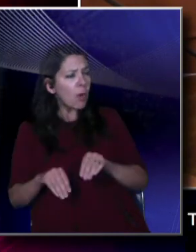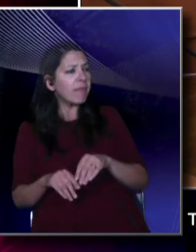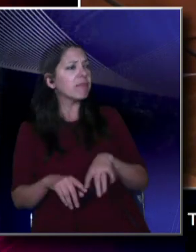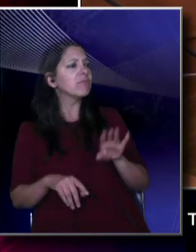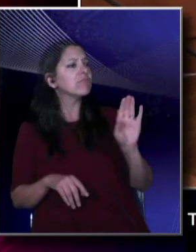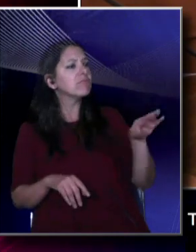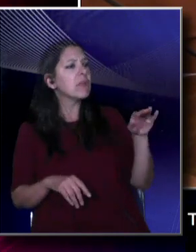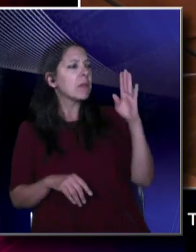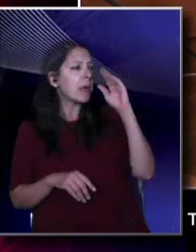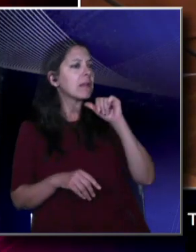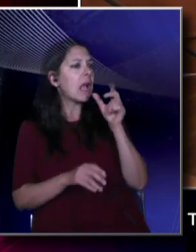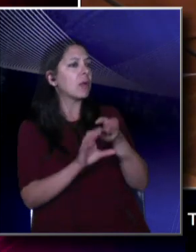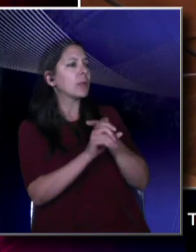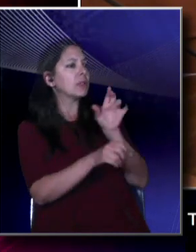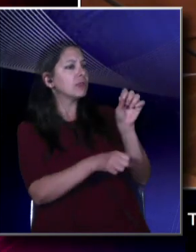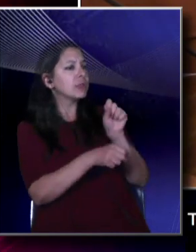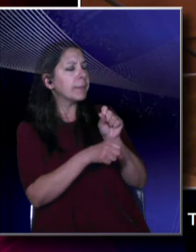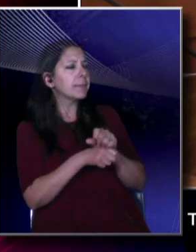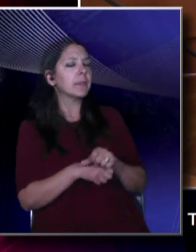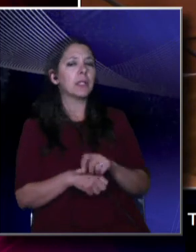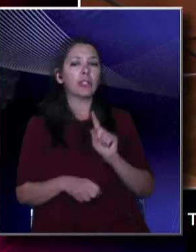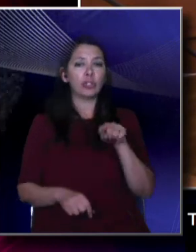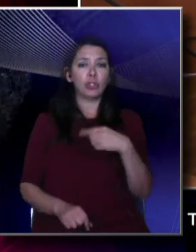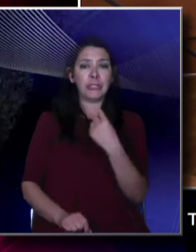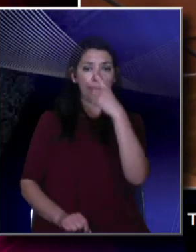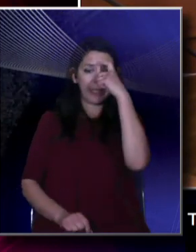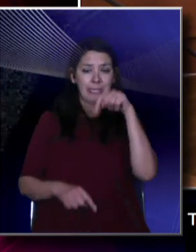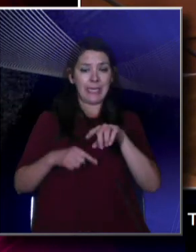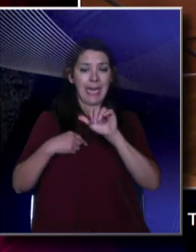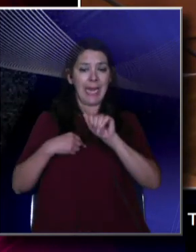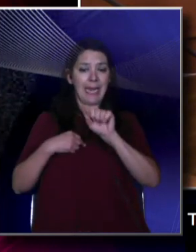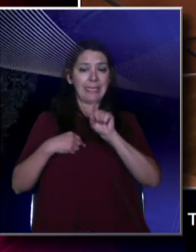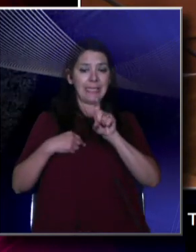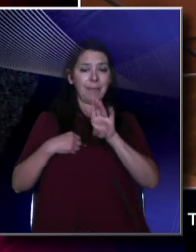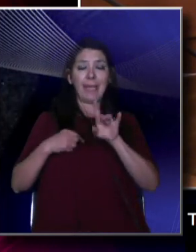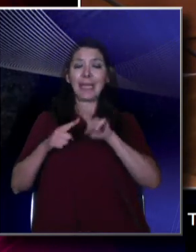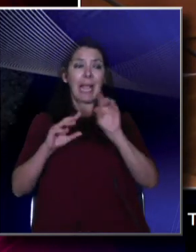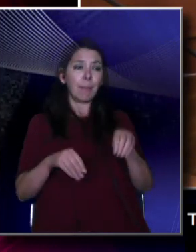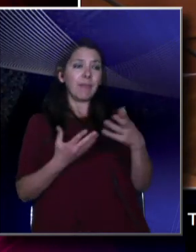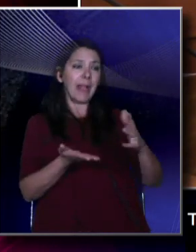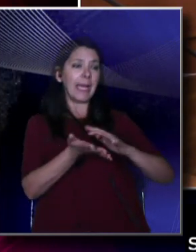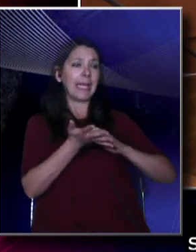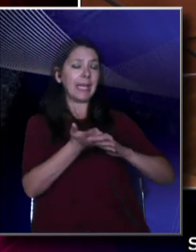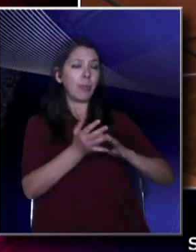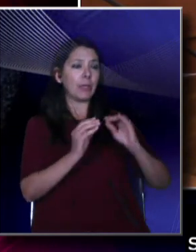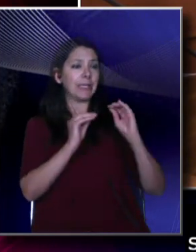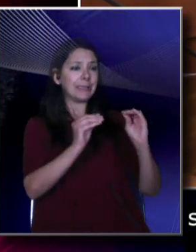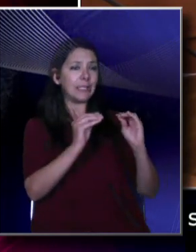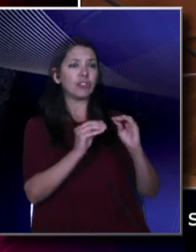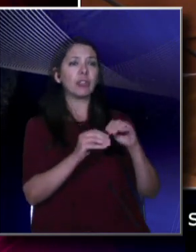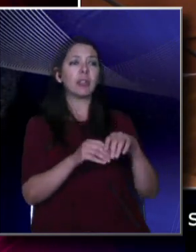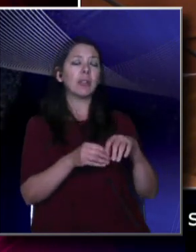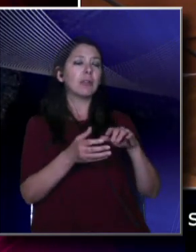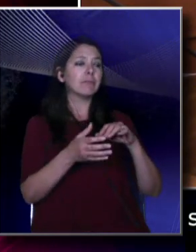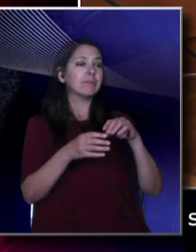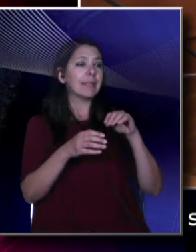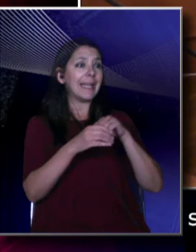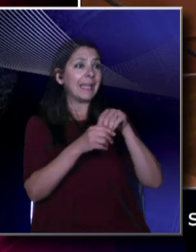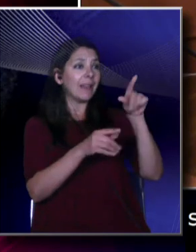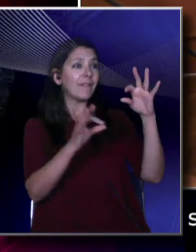because ASDB can't simply provide keyboarding instruction in Flagstaff is just saddening.